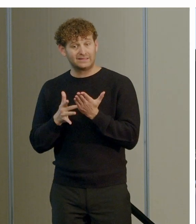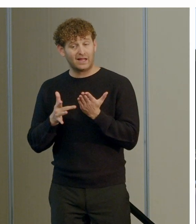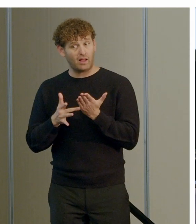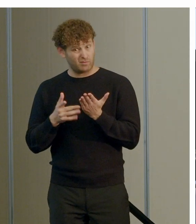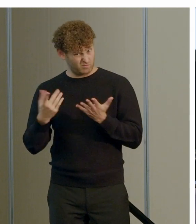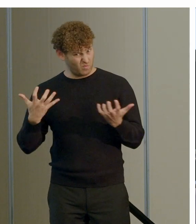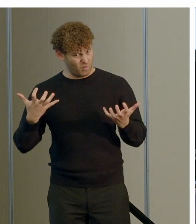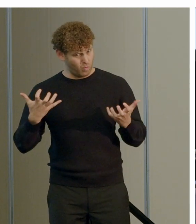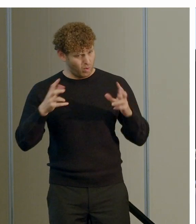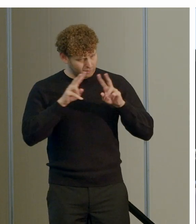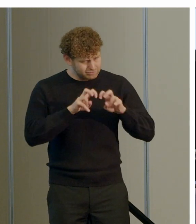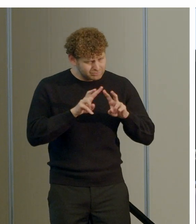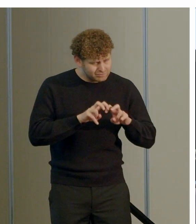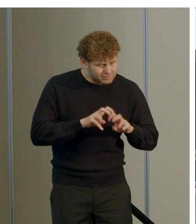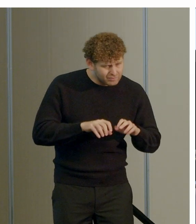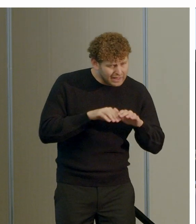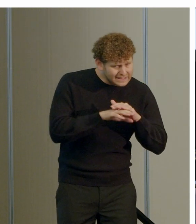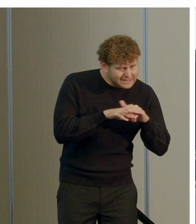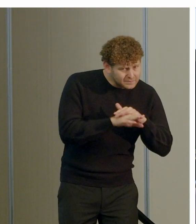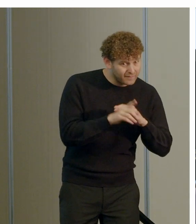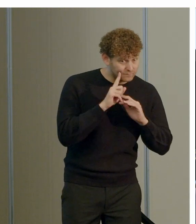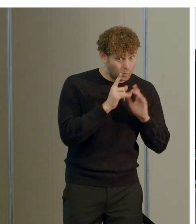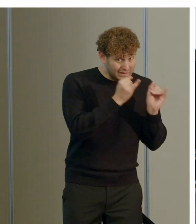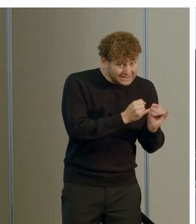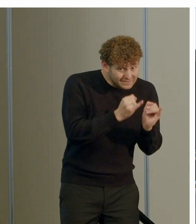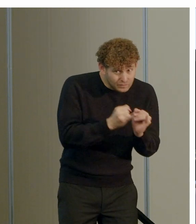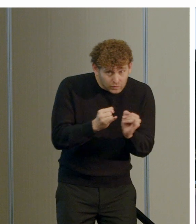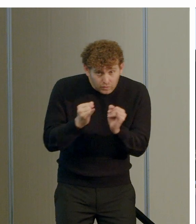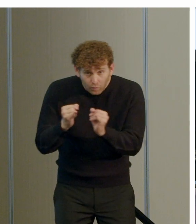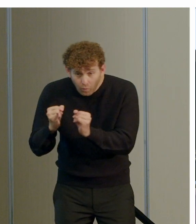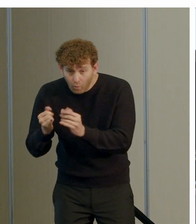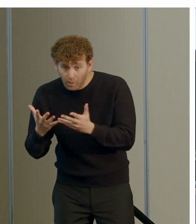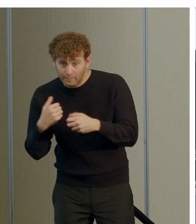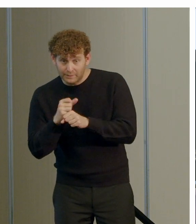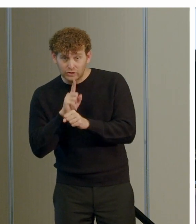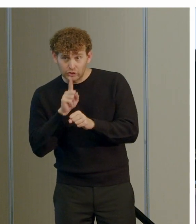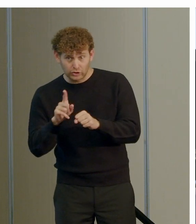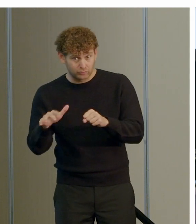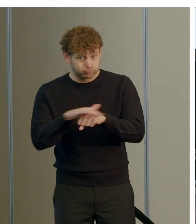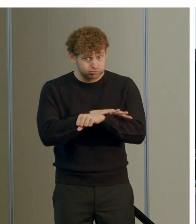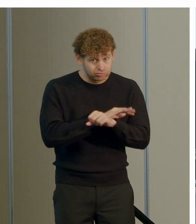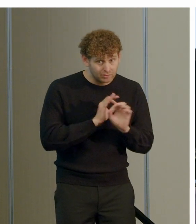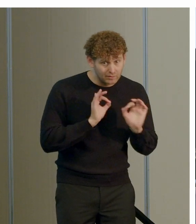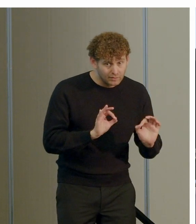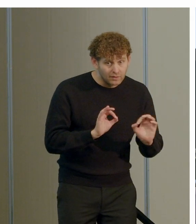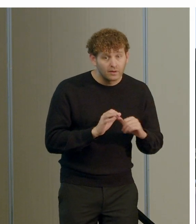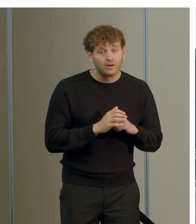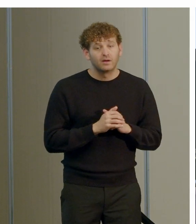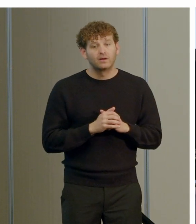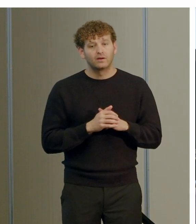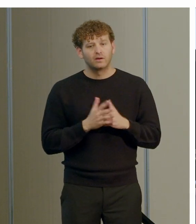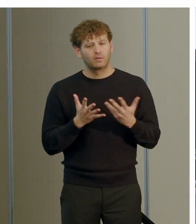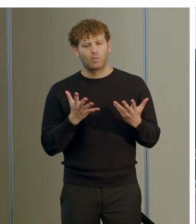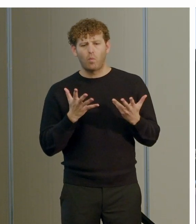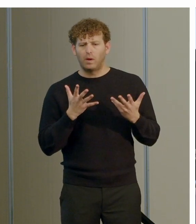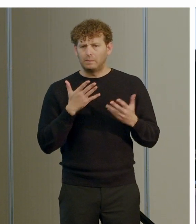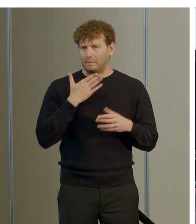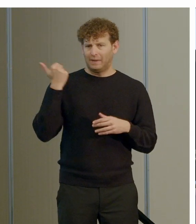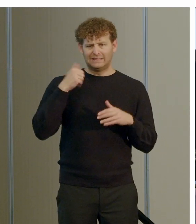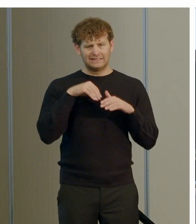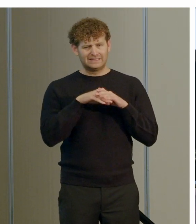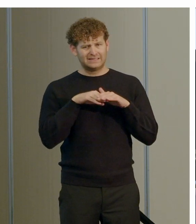in the workforce to ensure that it's the most accessible it can be? And if it's not fully accessible, are